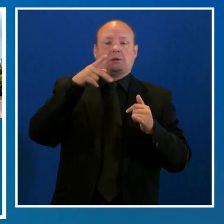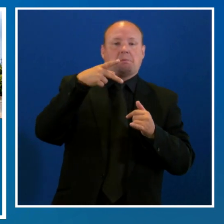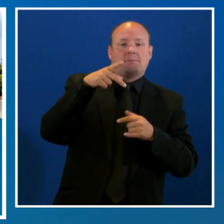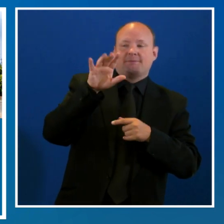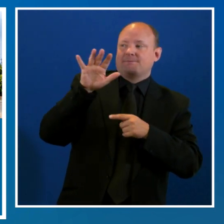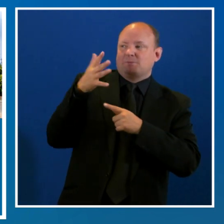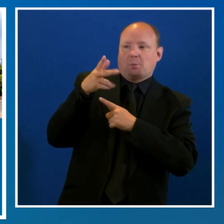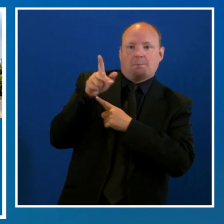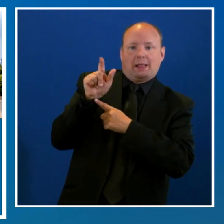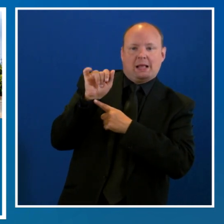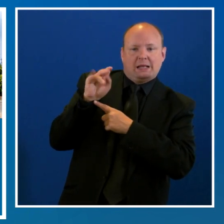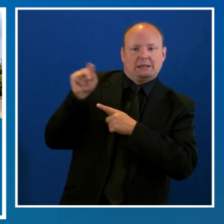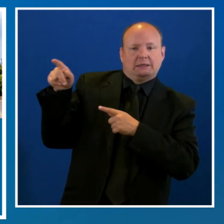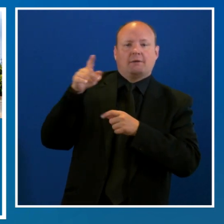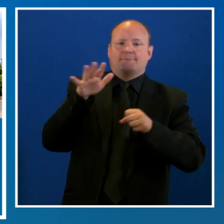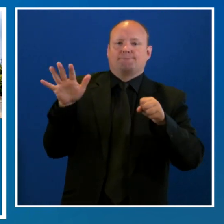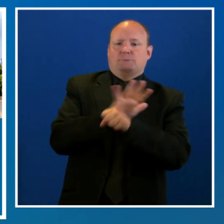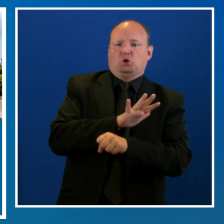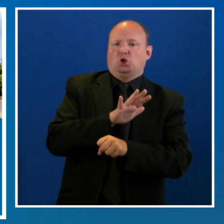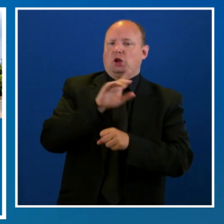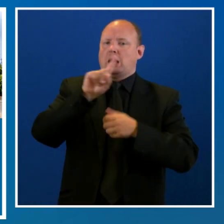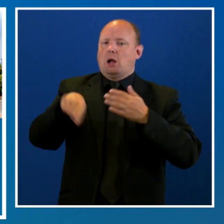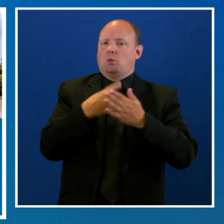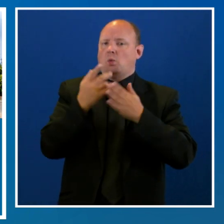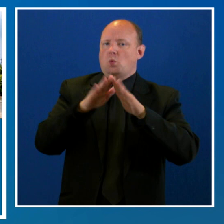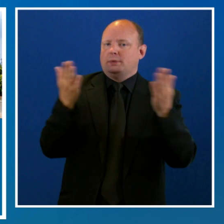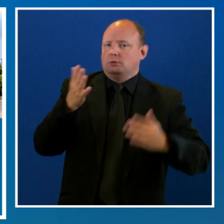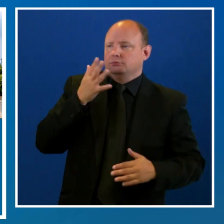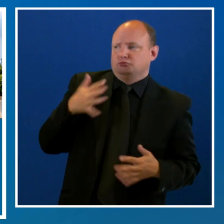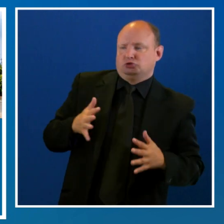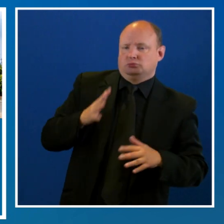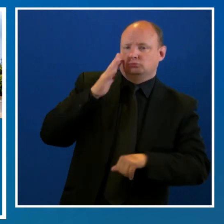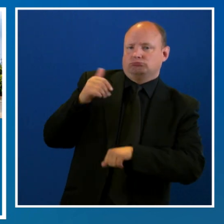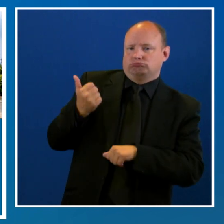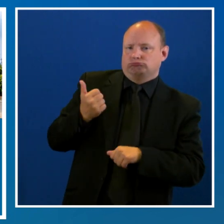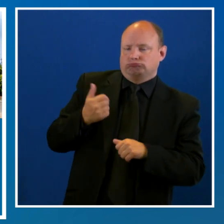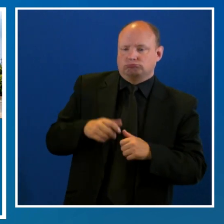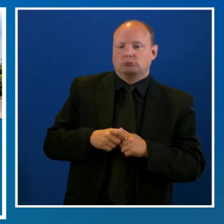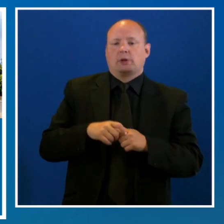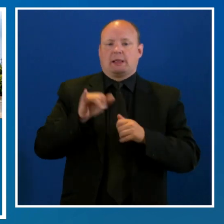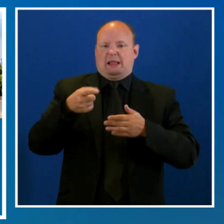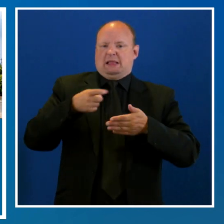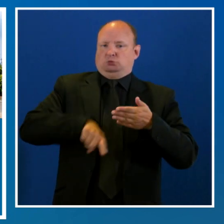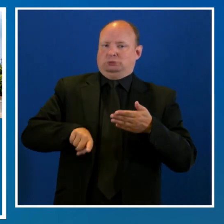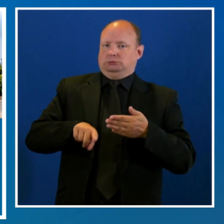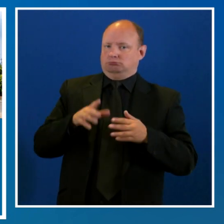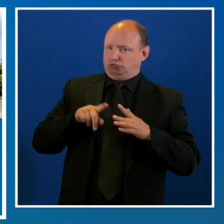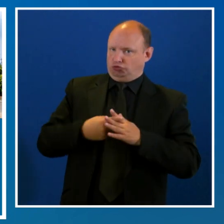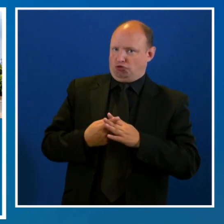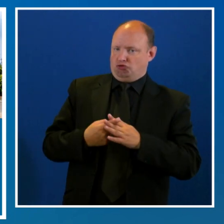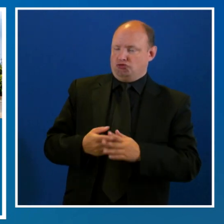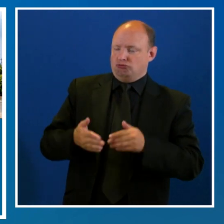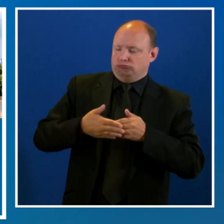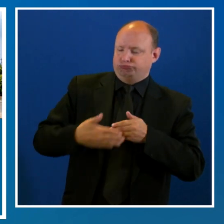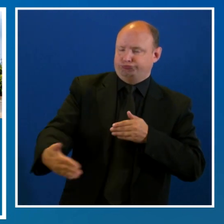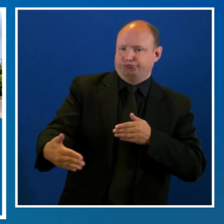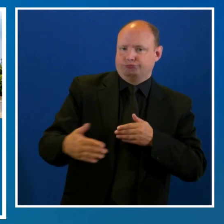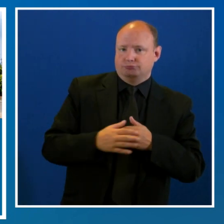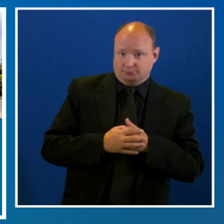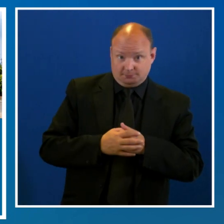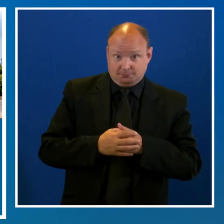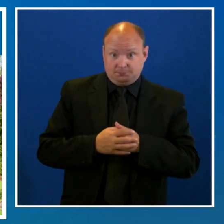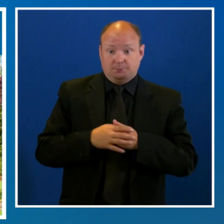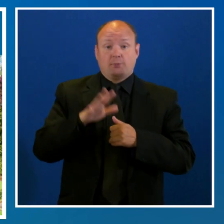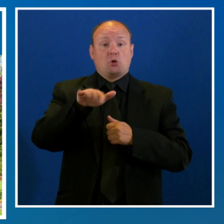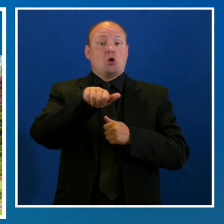resume full pre-pandemic service hours starting next week. Water Resources Education